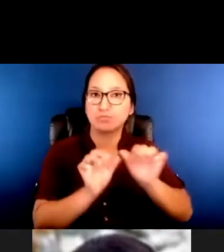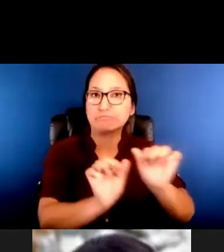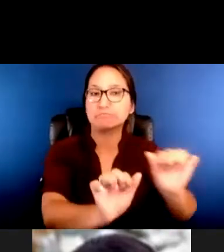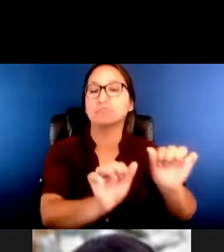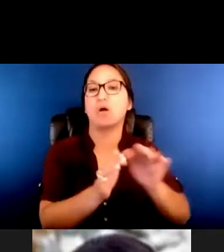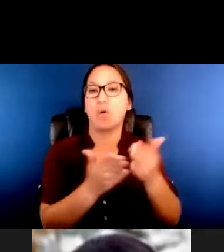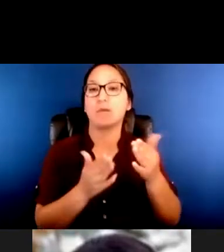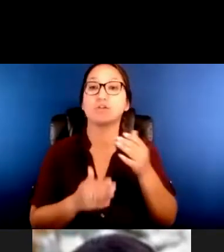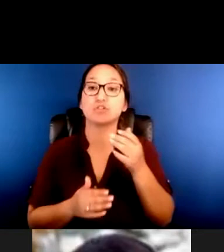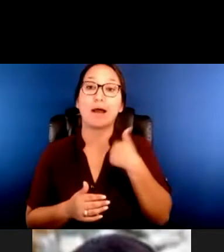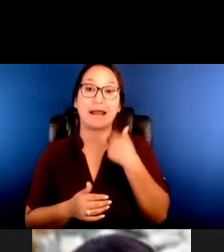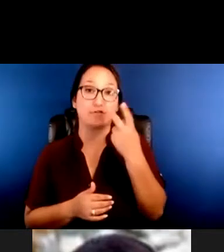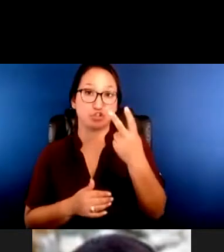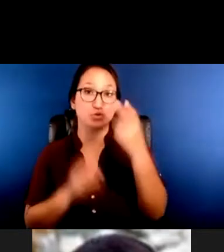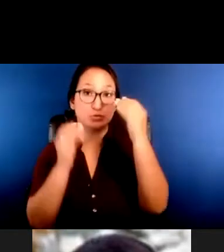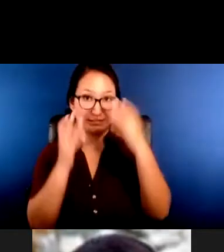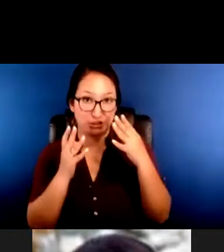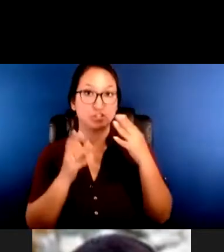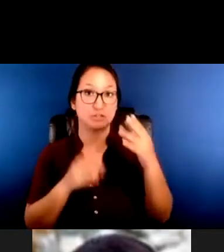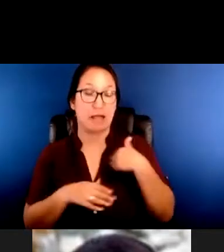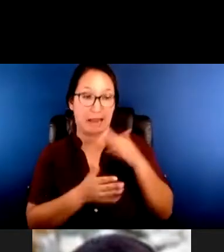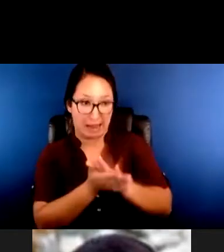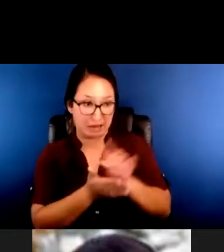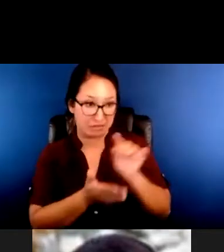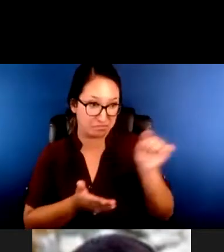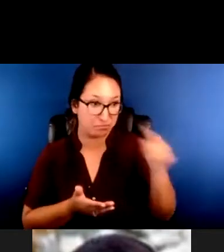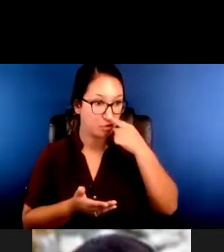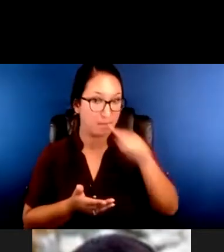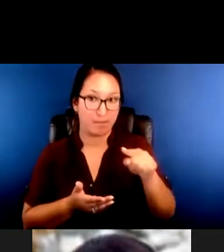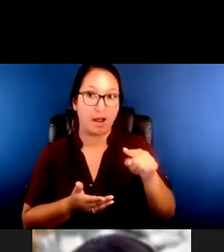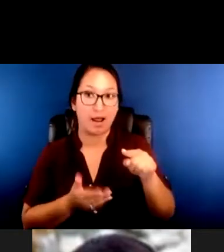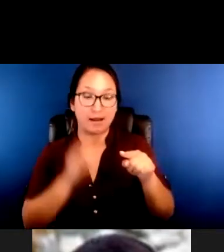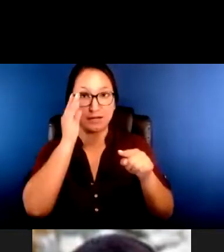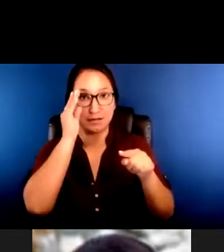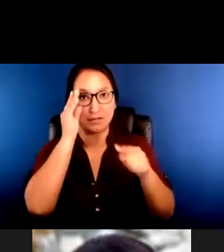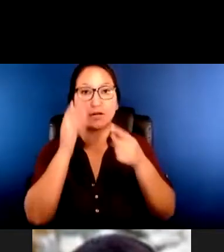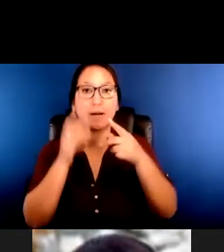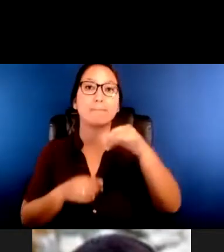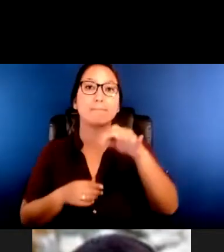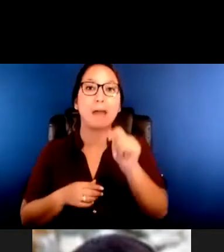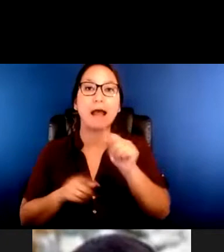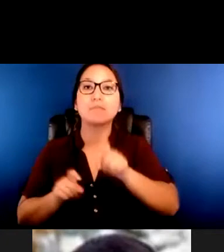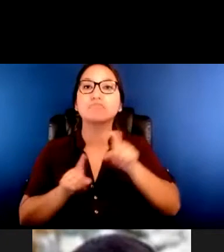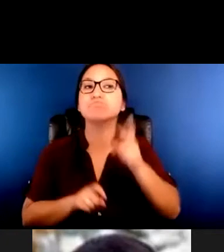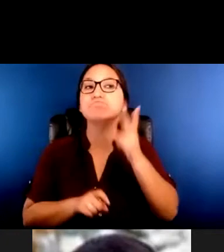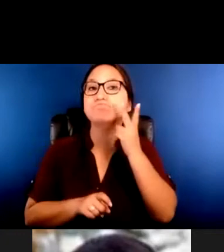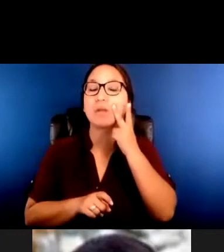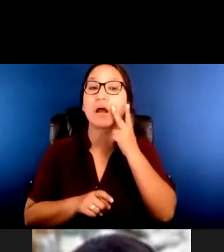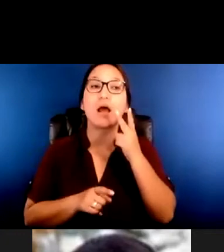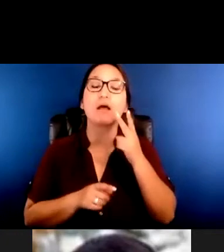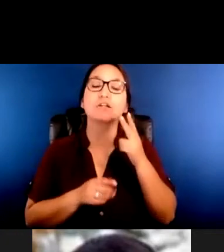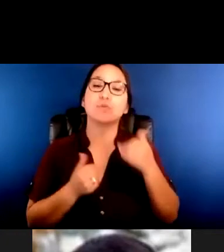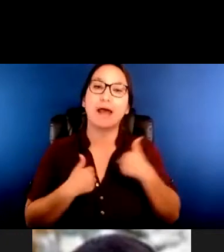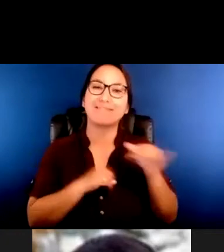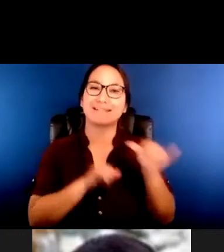asking them to try a pilot, which essentially is this, doing what the elementaries are doing in a little bit different way. So I have a 6th